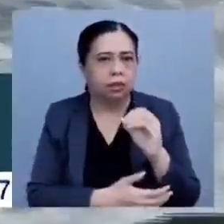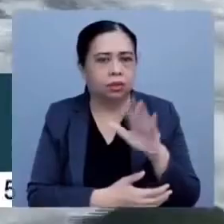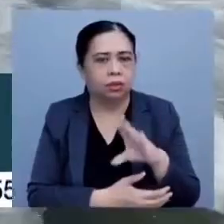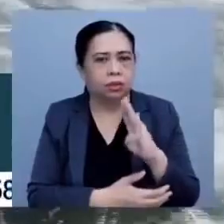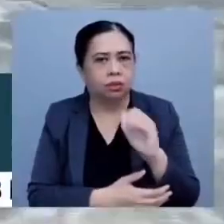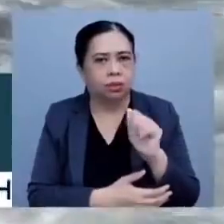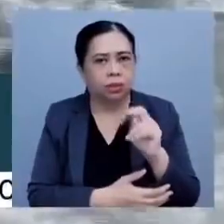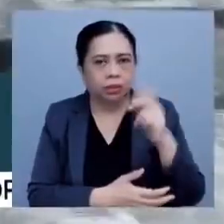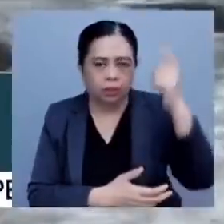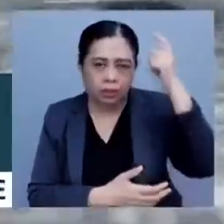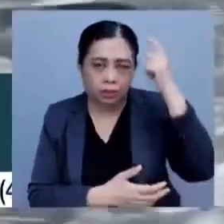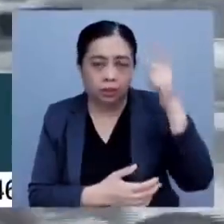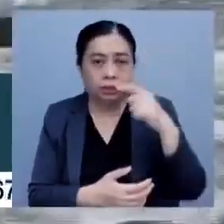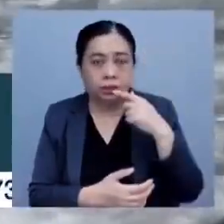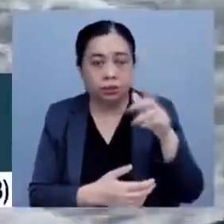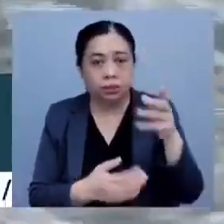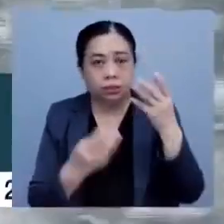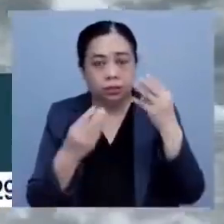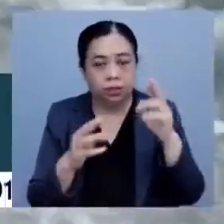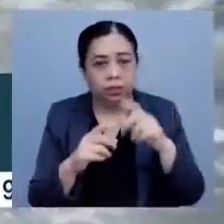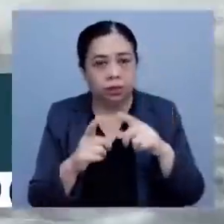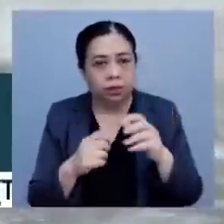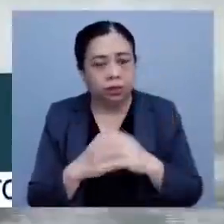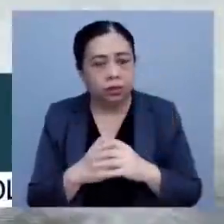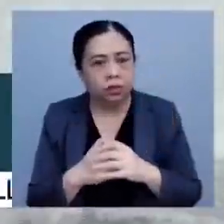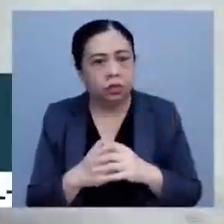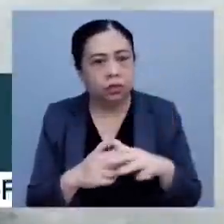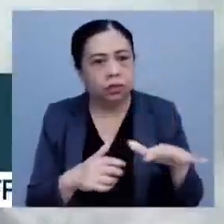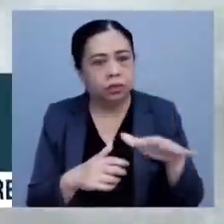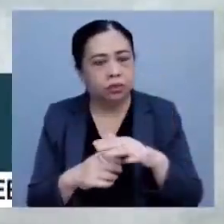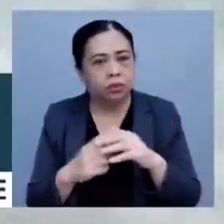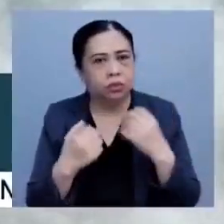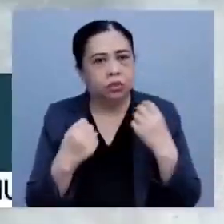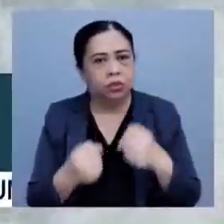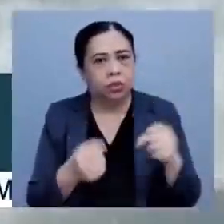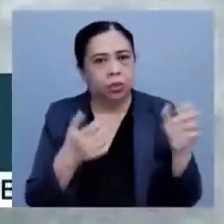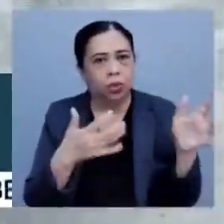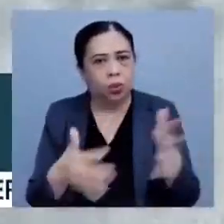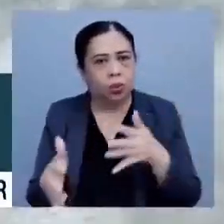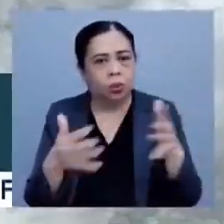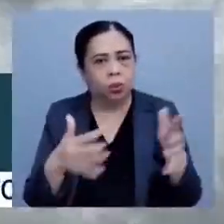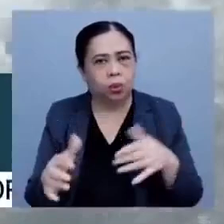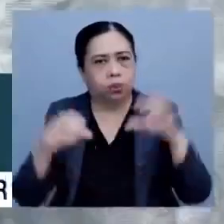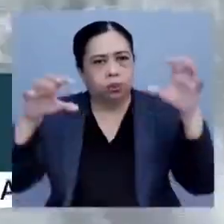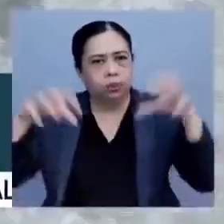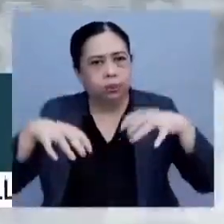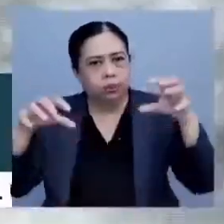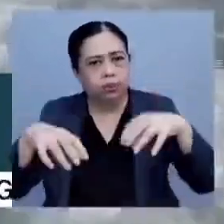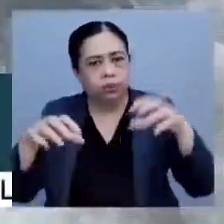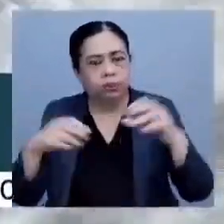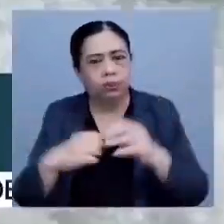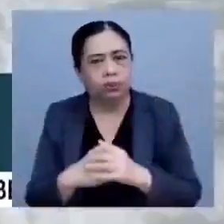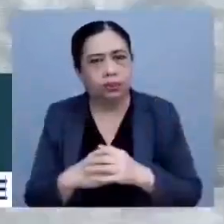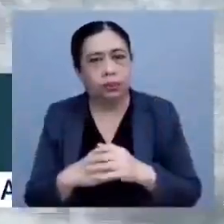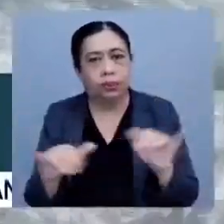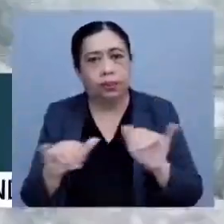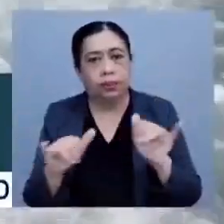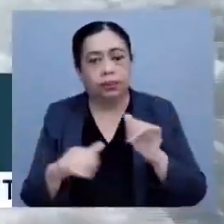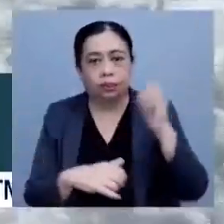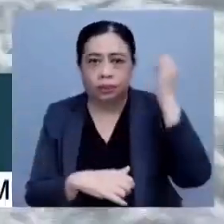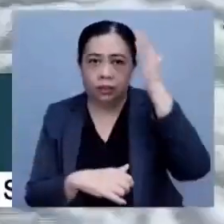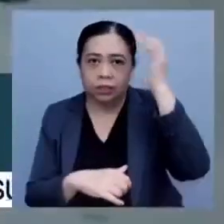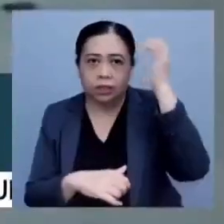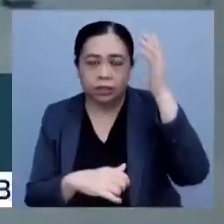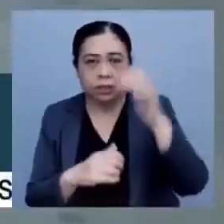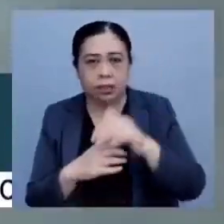Governor Marilu Cayco, they are currently grappling with strong winds and rain. This morning, the Provincial Disaster Risk Reduction